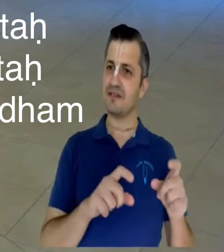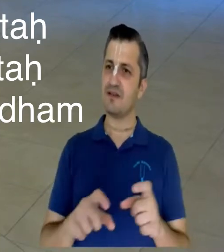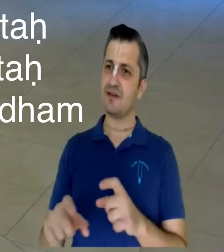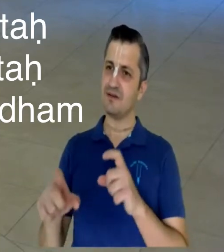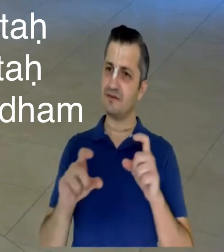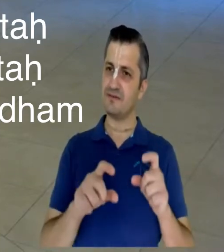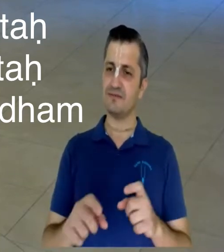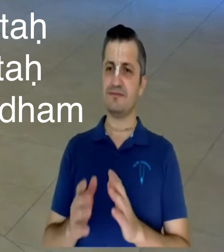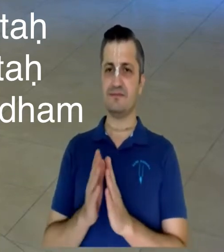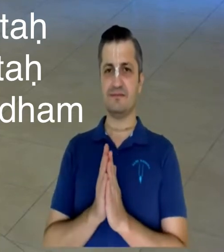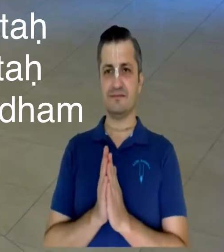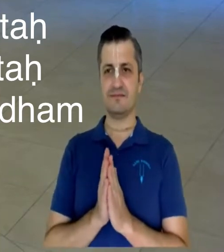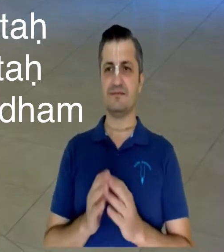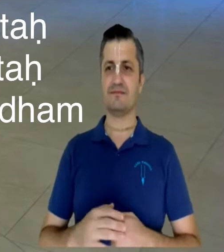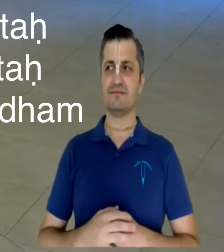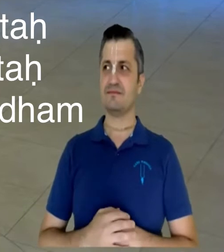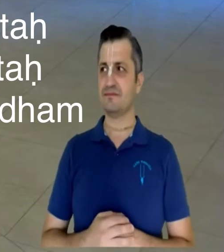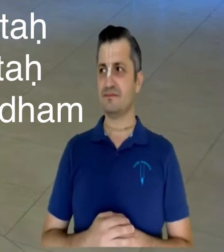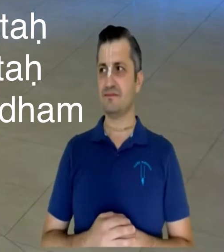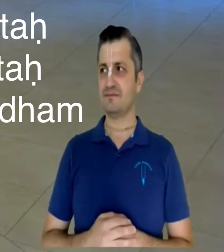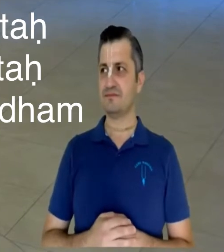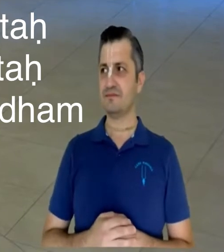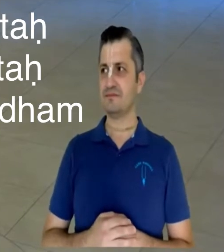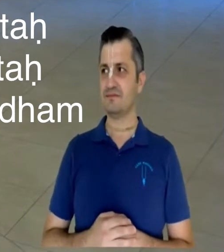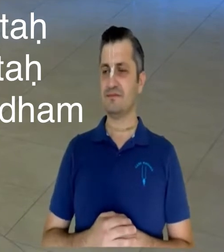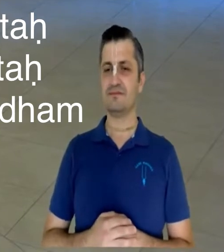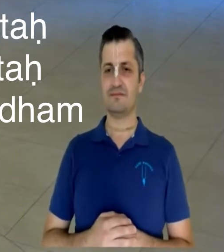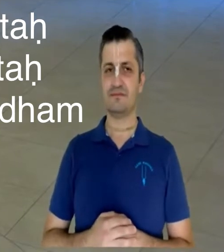Pachamamyanam Chaturvidam